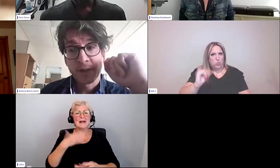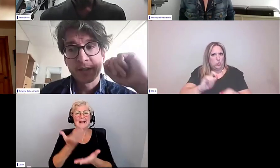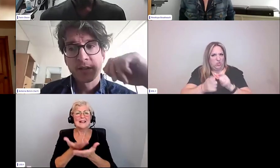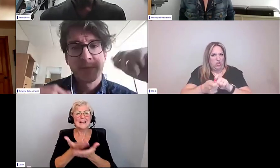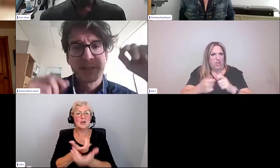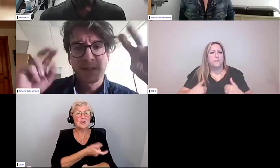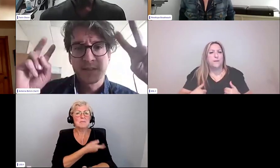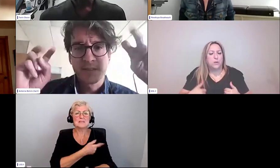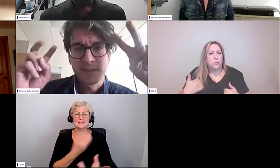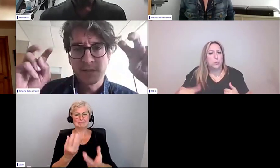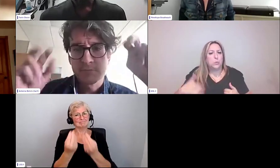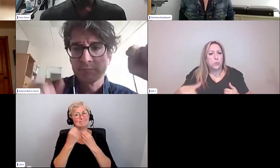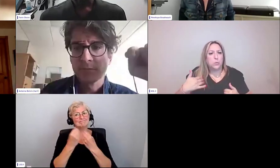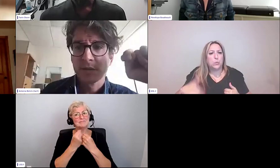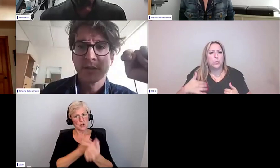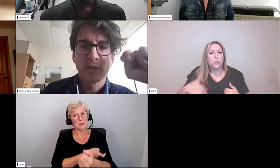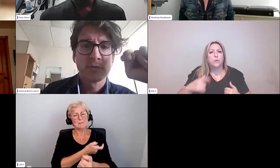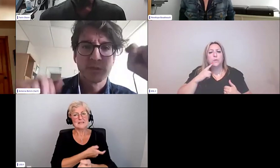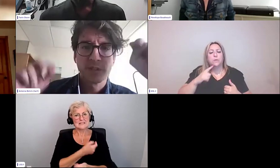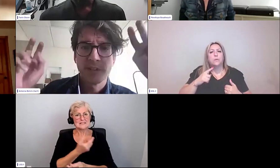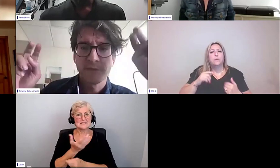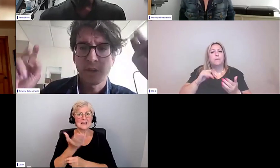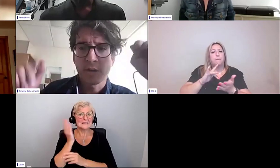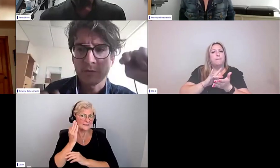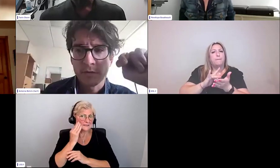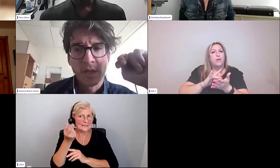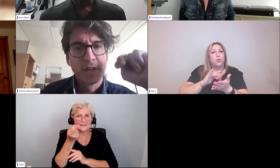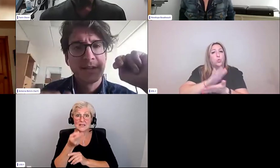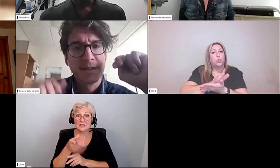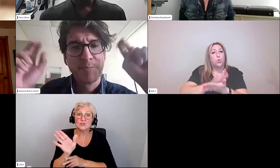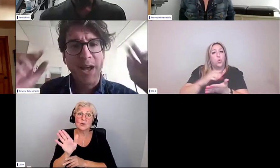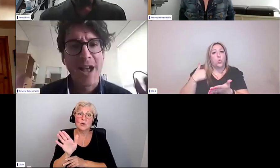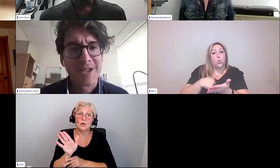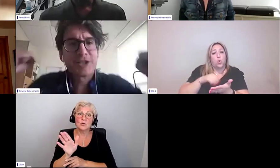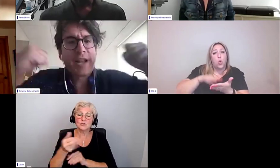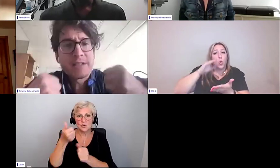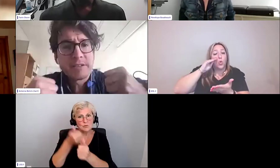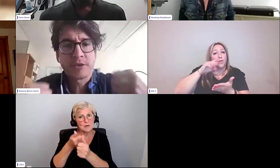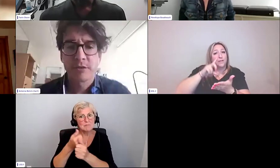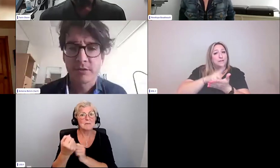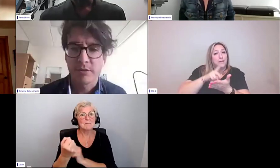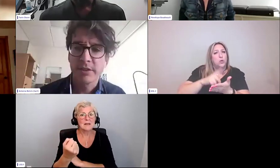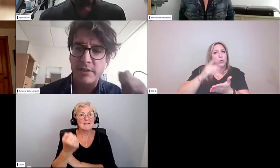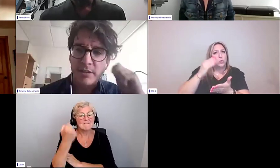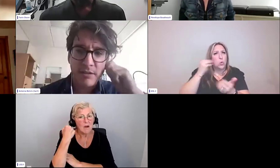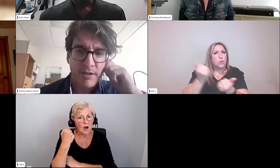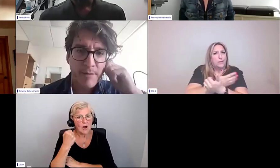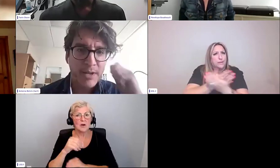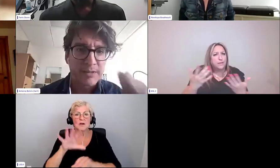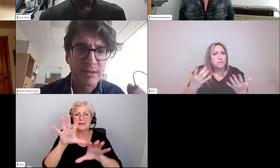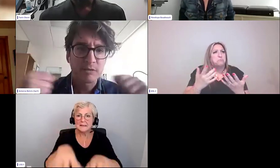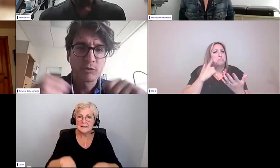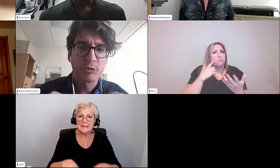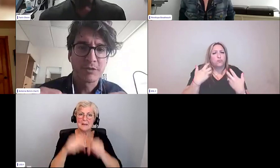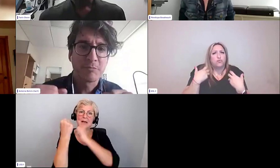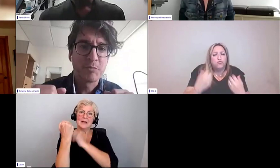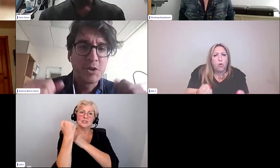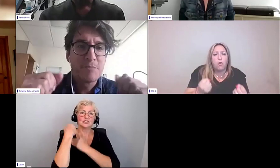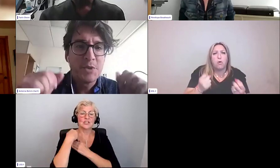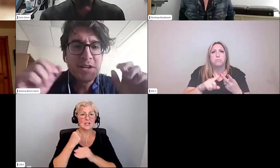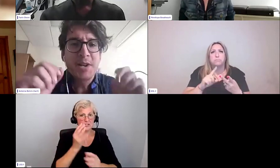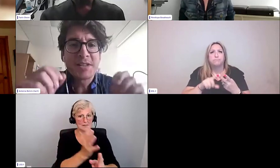At the medical school, we learn that the doctor knows things, that he is strong, that he takes